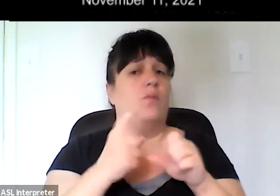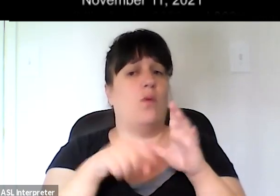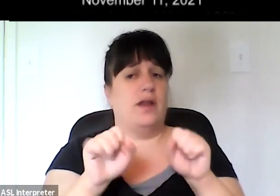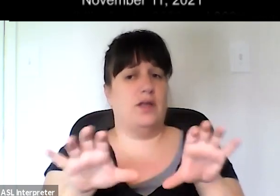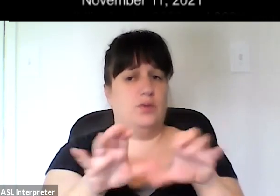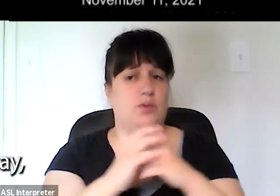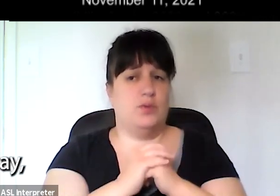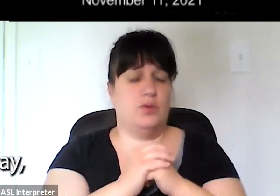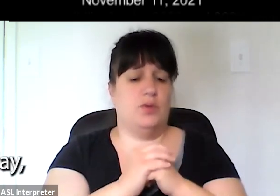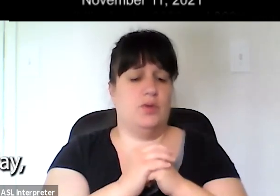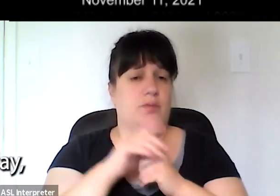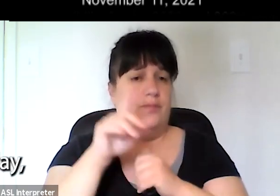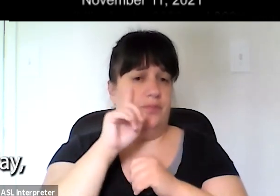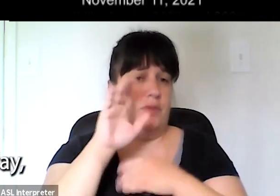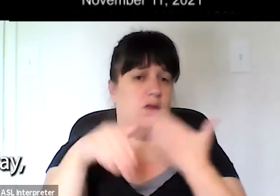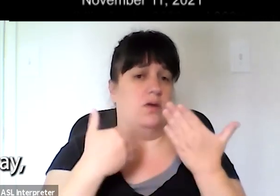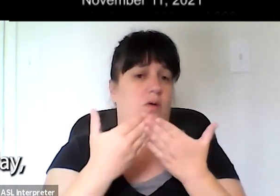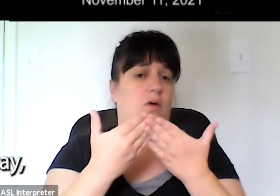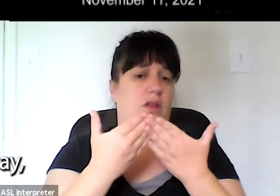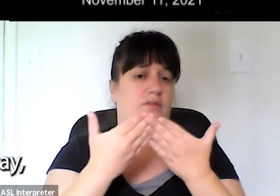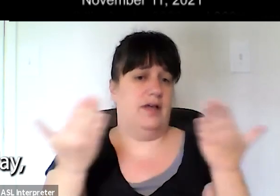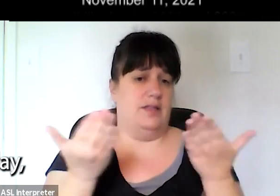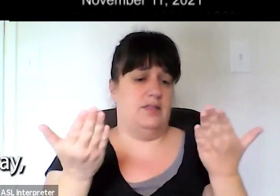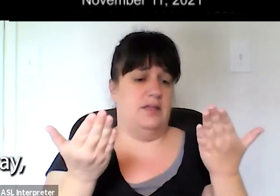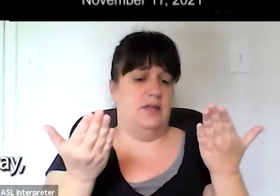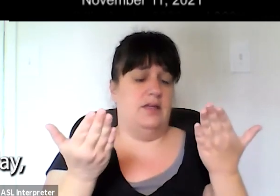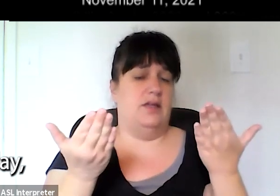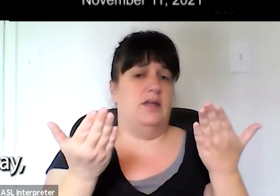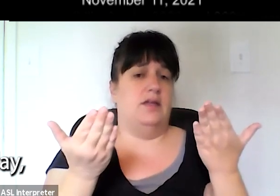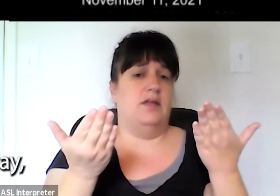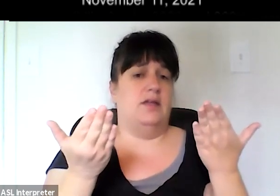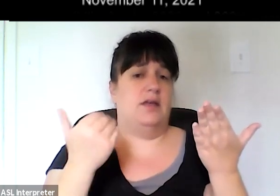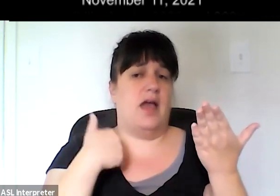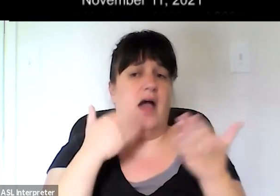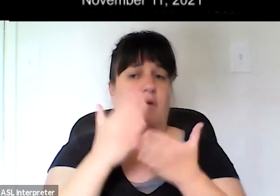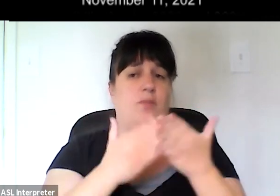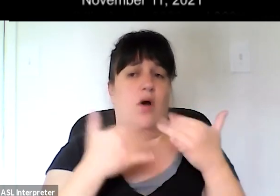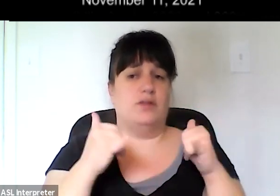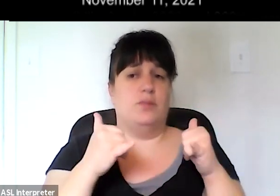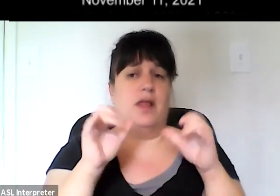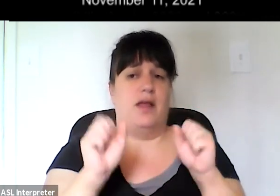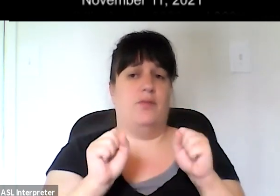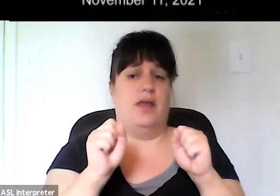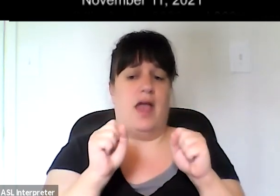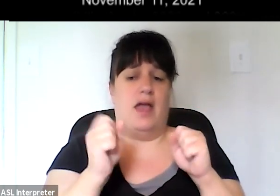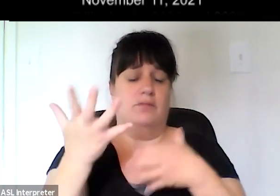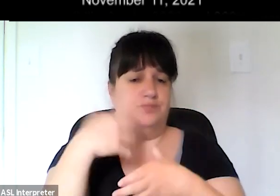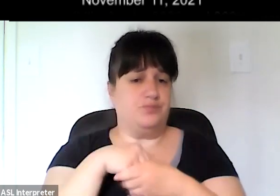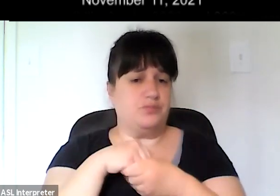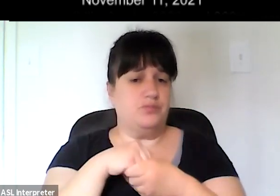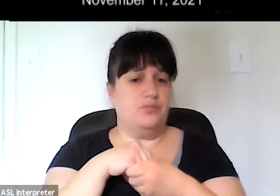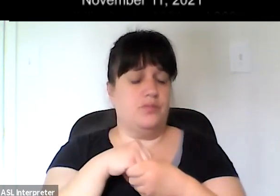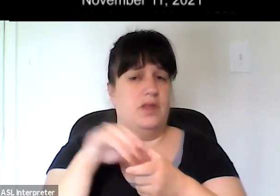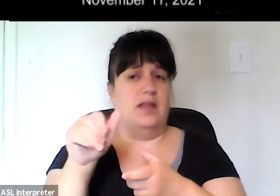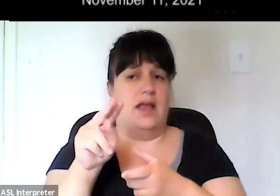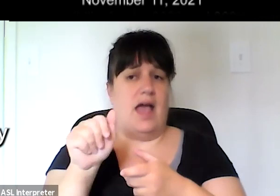do? I think all of us over here in this conference have a part to play, can play a very important part. Like Anna